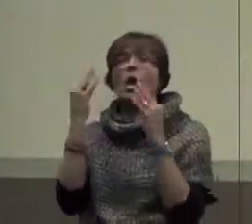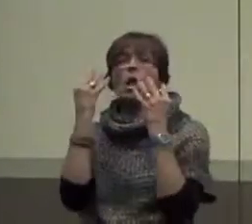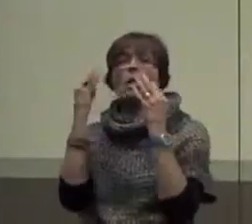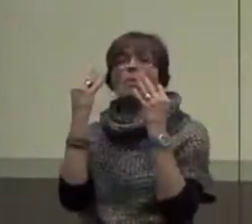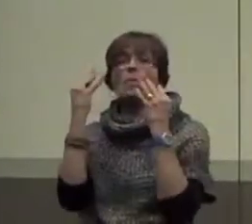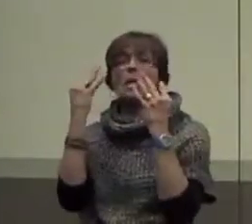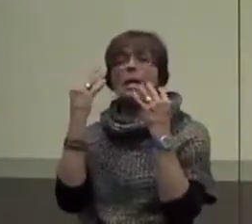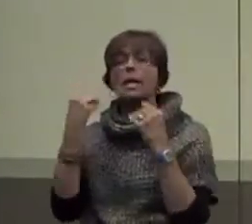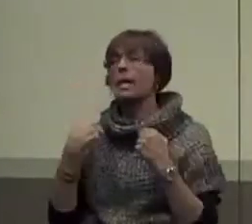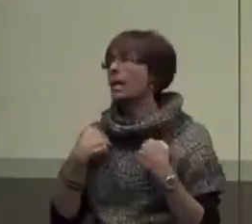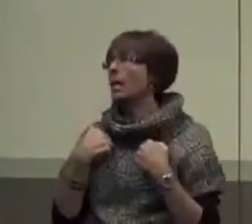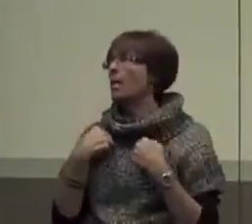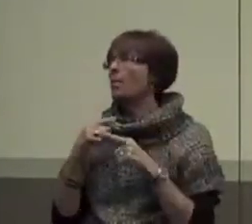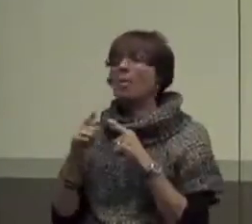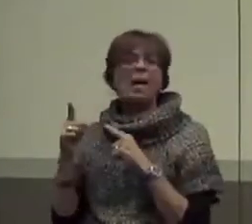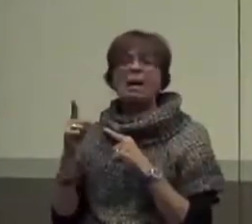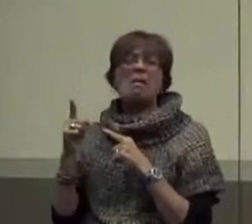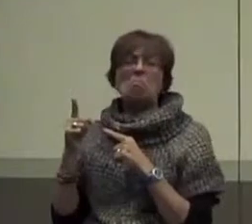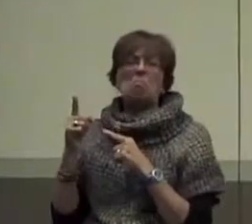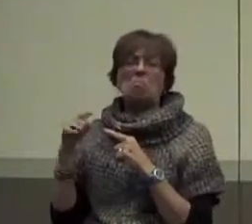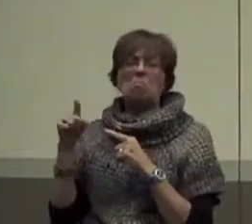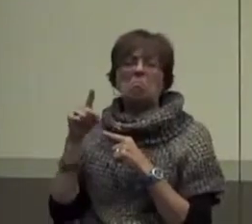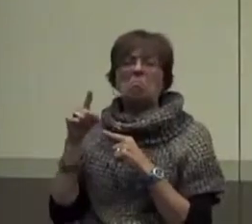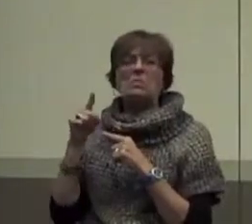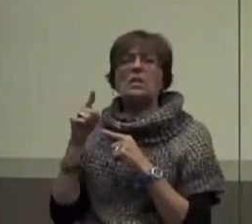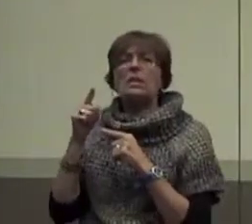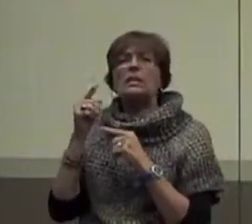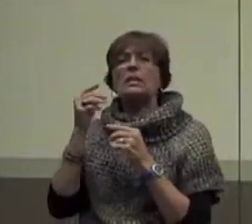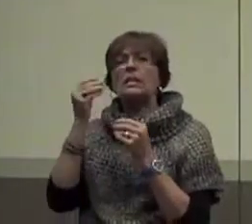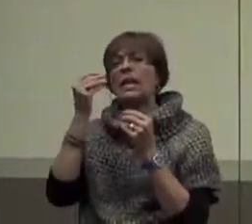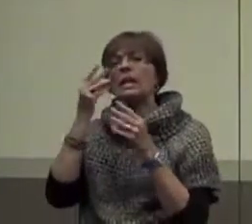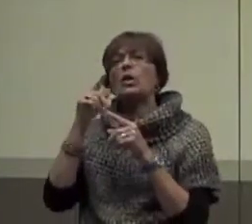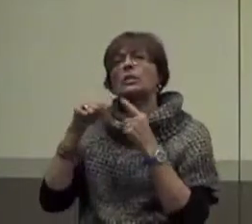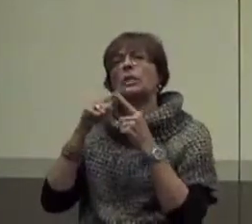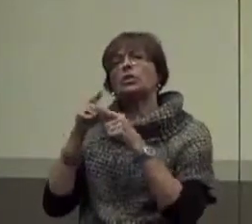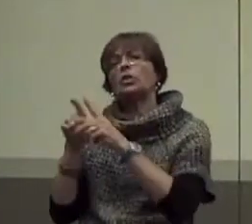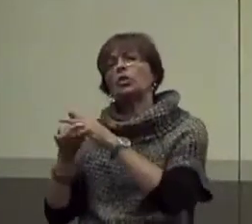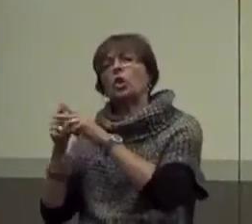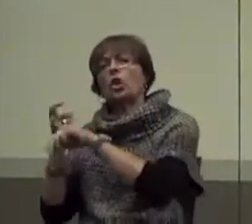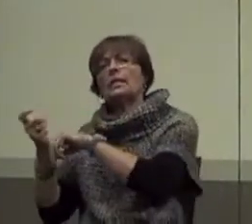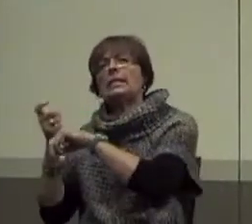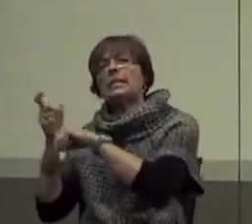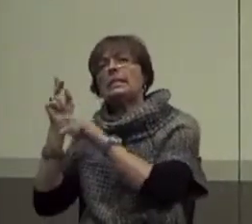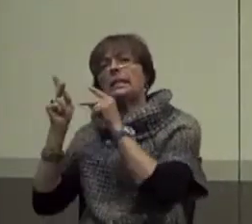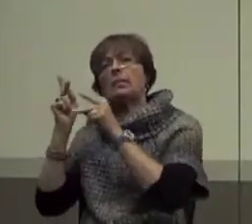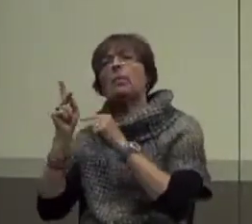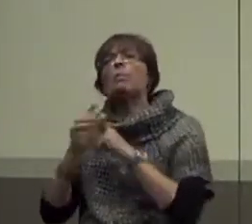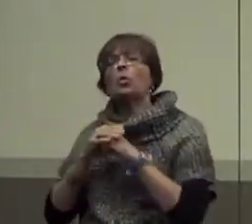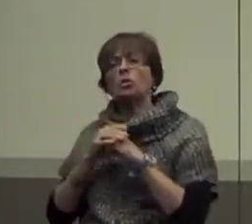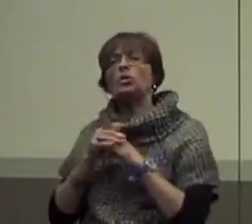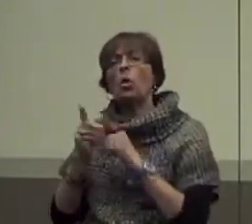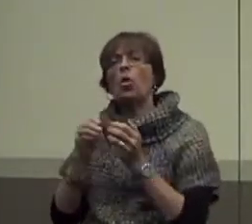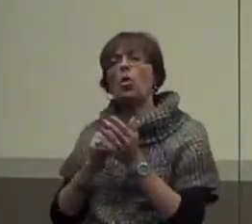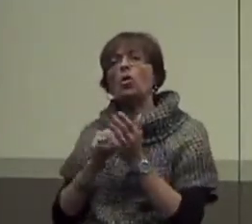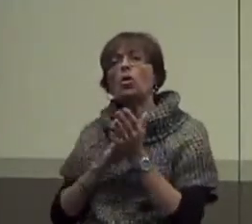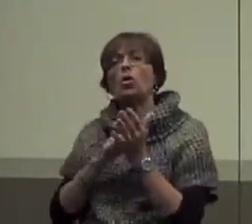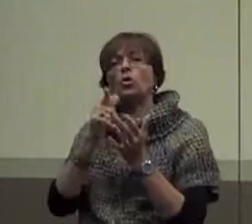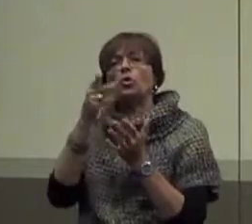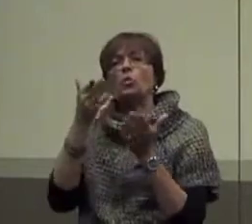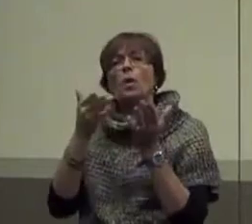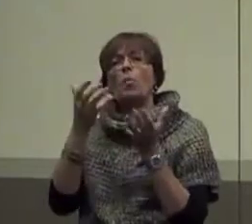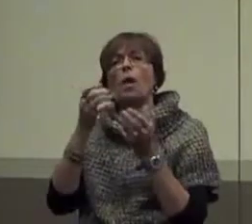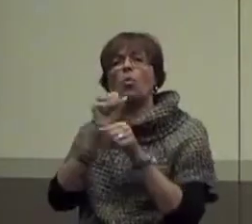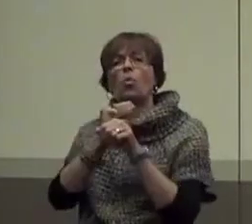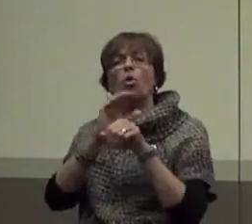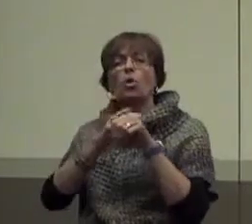me. But the popular peers did not care about that until she started teasing people. And so that's a good note, because if you're coming with a behavior support plan, you might want to work on